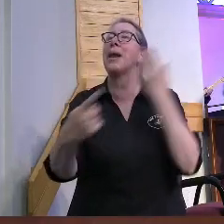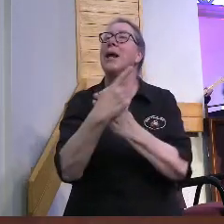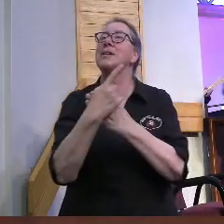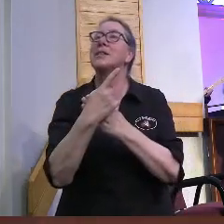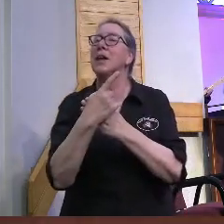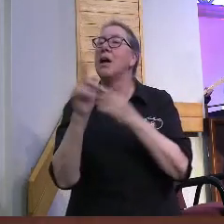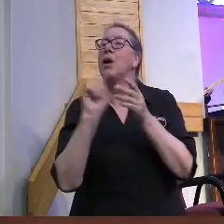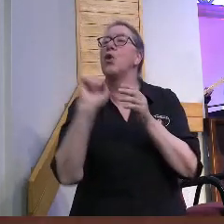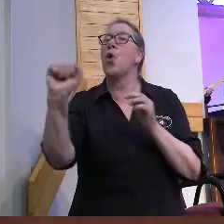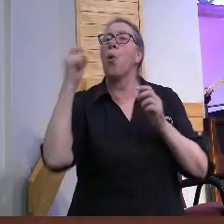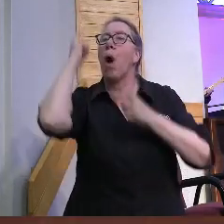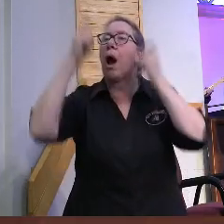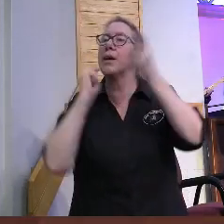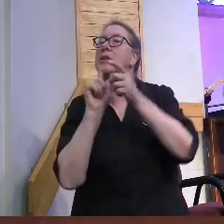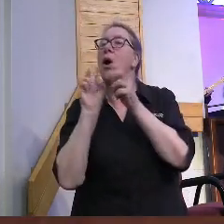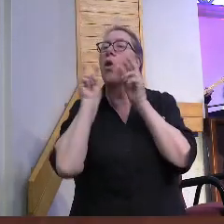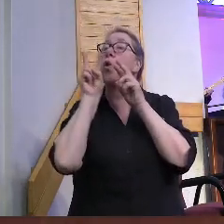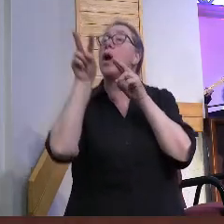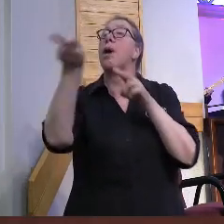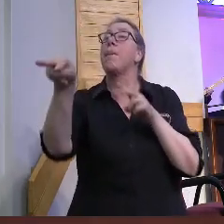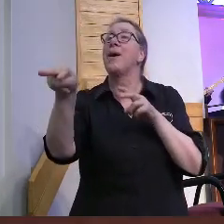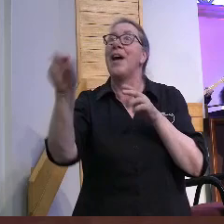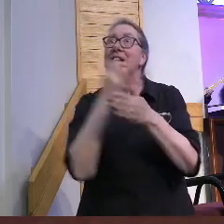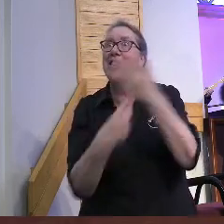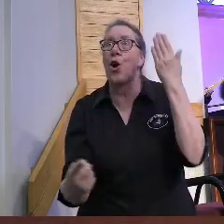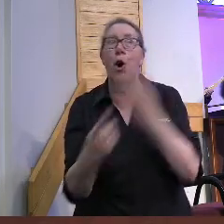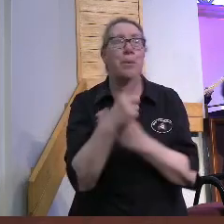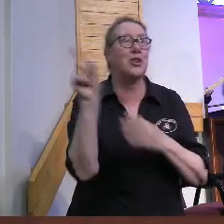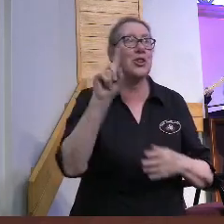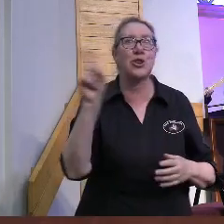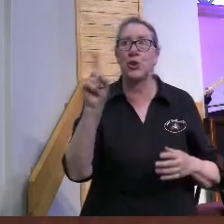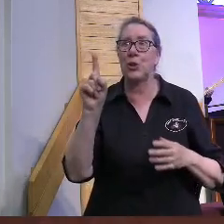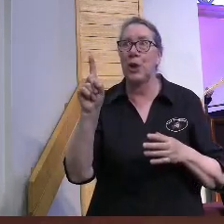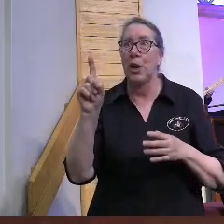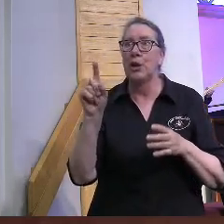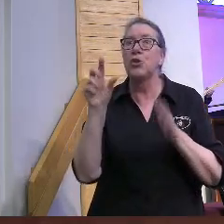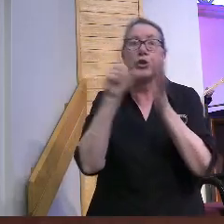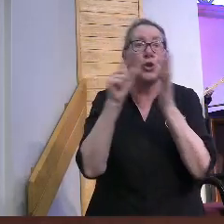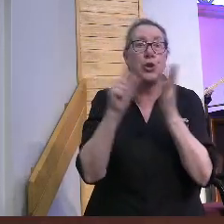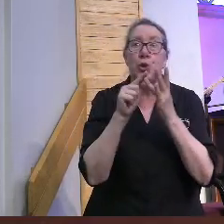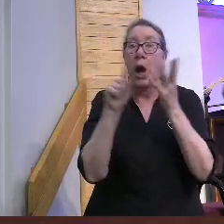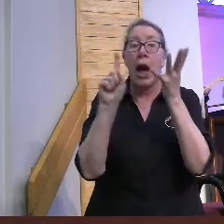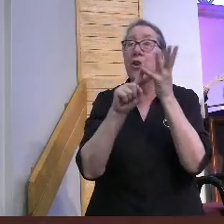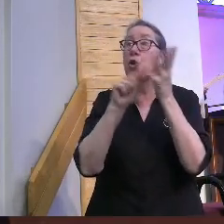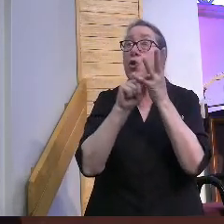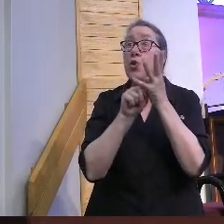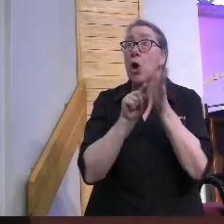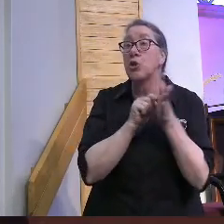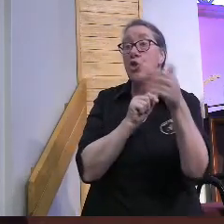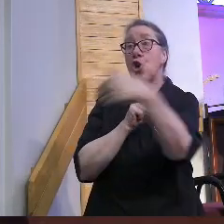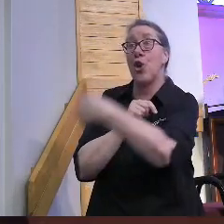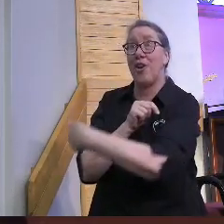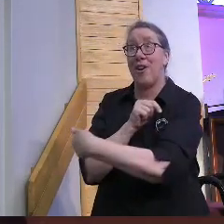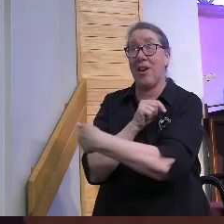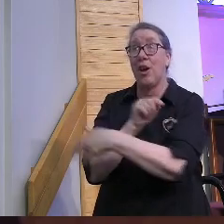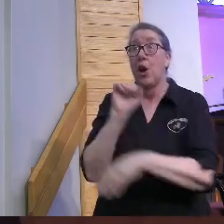past your worries. You see, there's an opportunity for you today to do a U-turn. There's an opportunity. You know your life has been headed